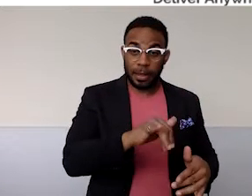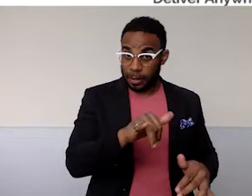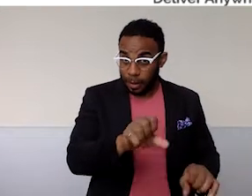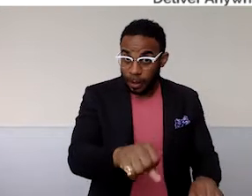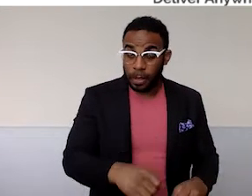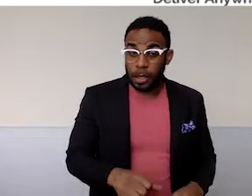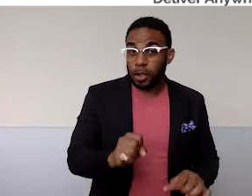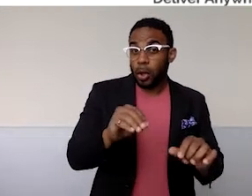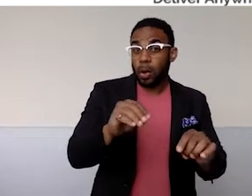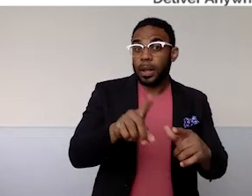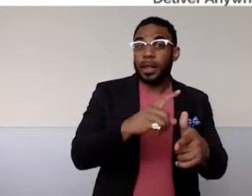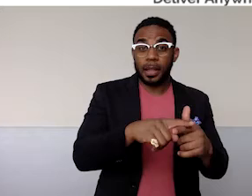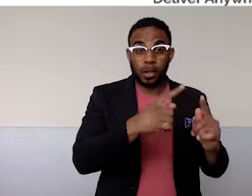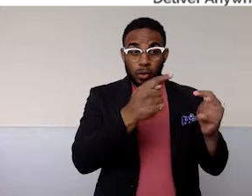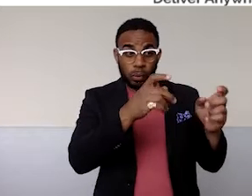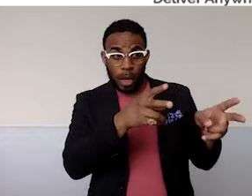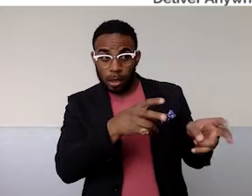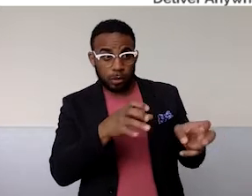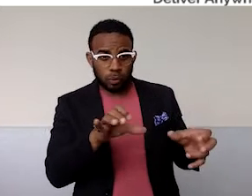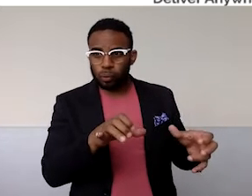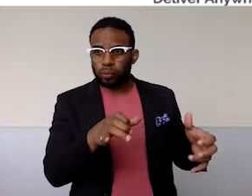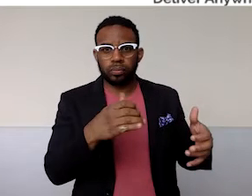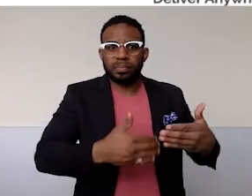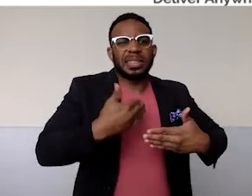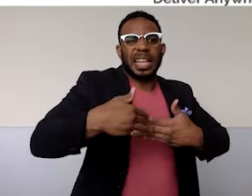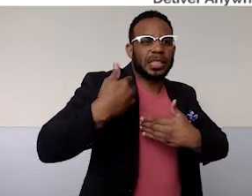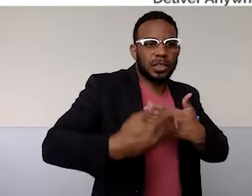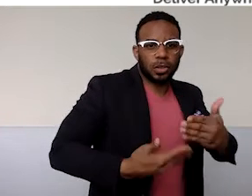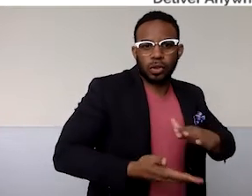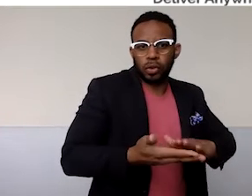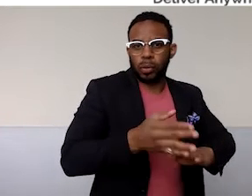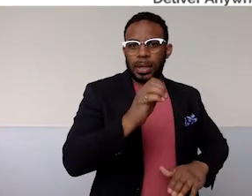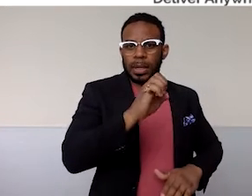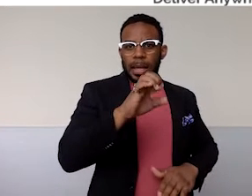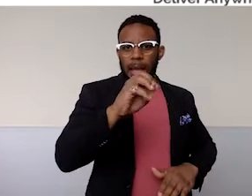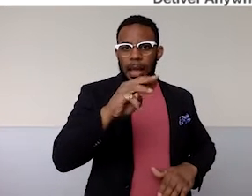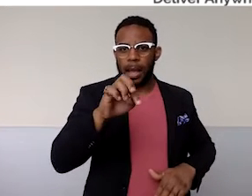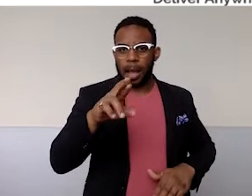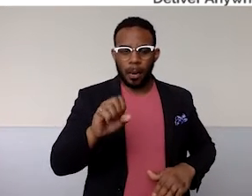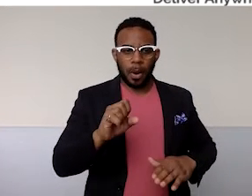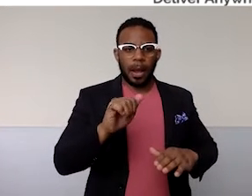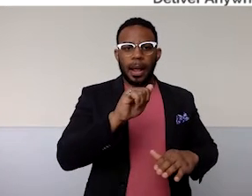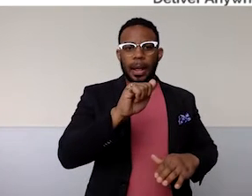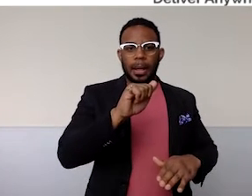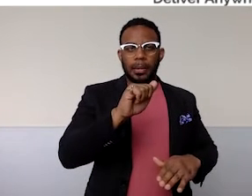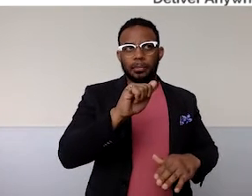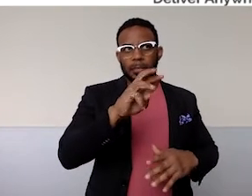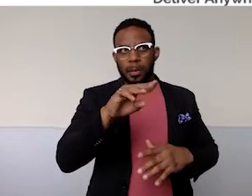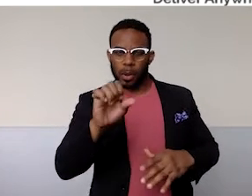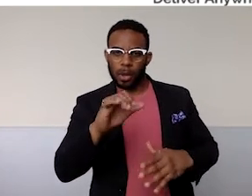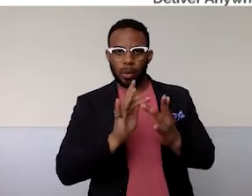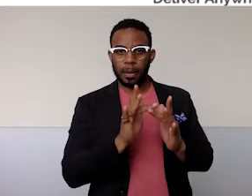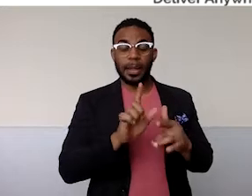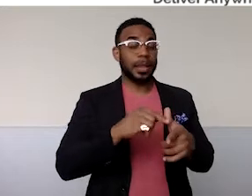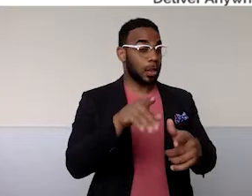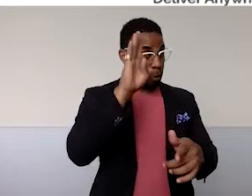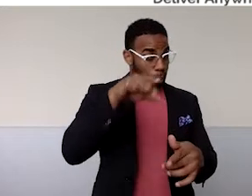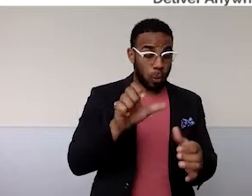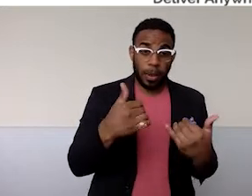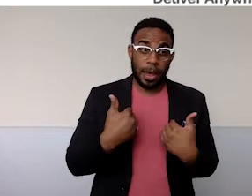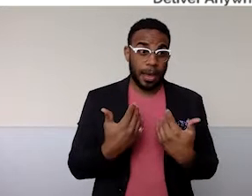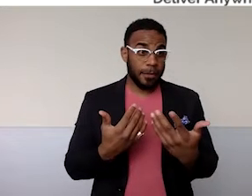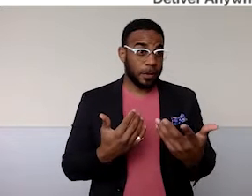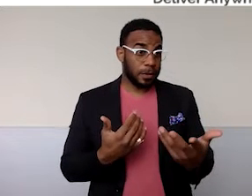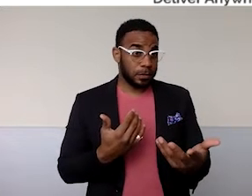Yeah, and then you're planning to do this next generation e-commerce Amazon website. Yeah, and then you